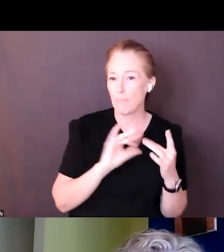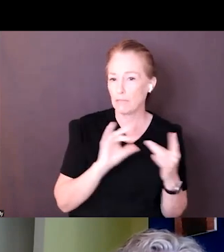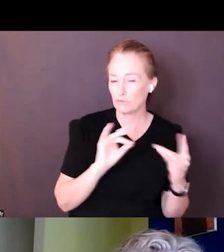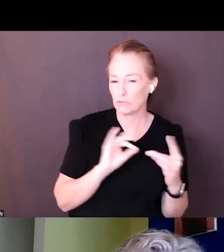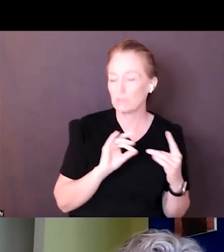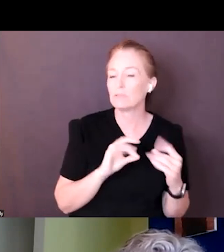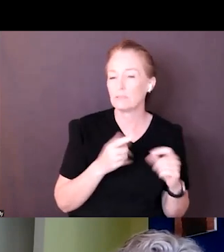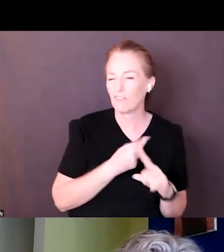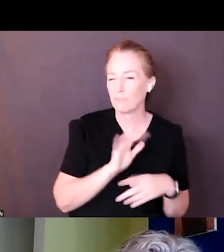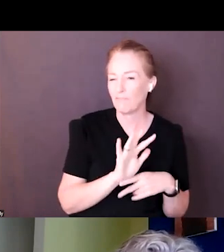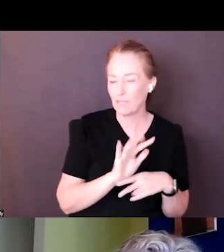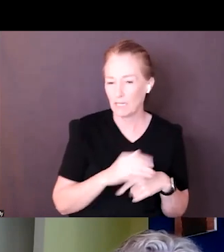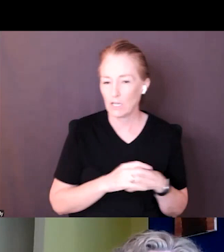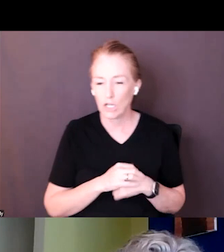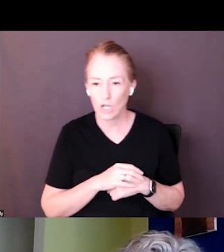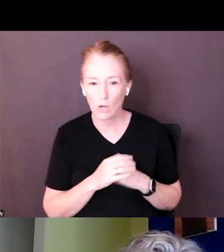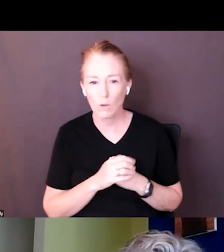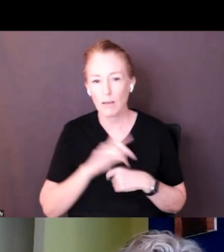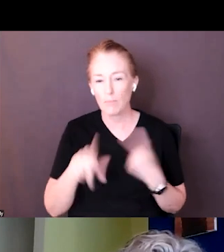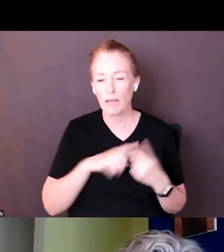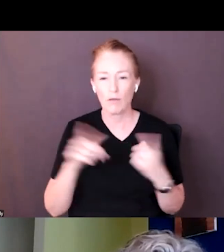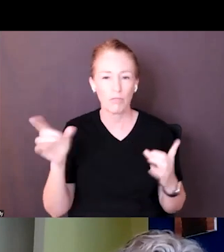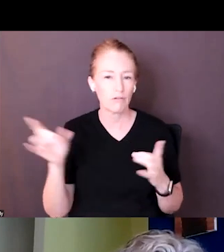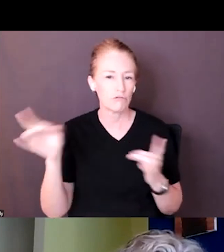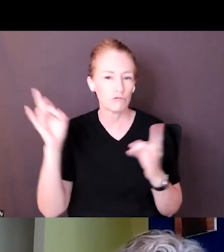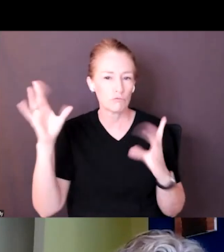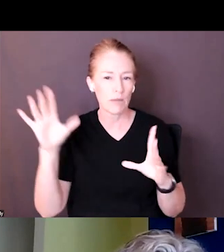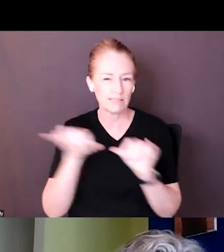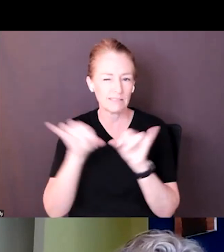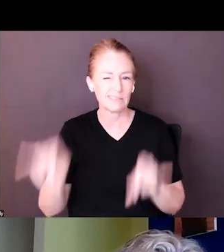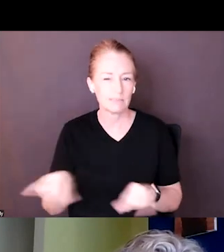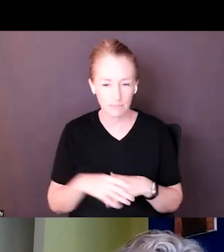implications for crisis system. Next slide, please.